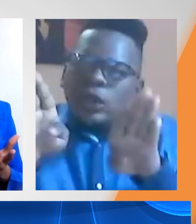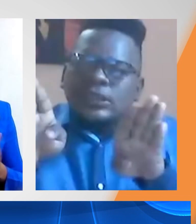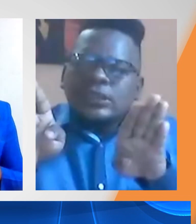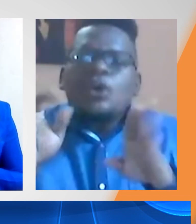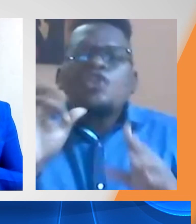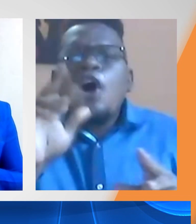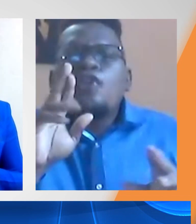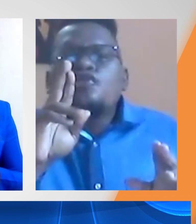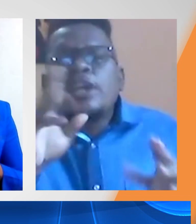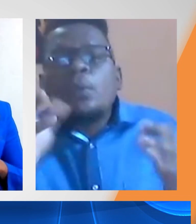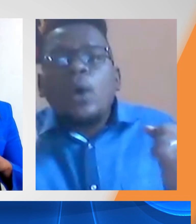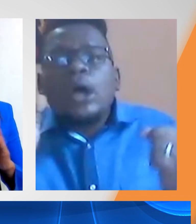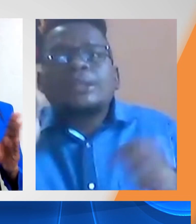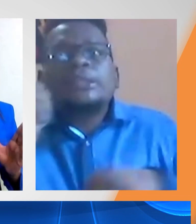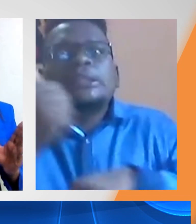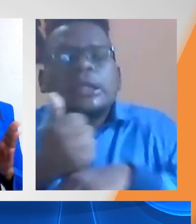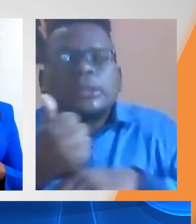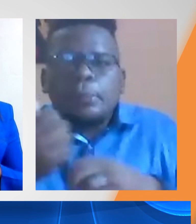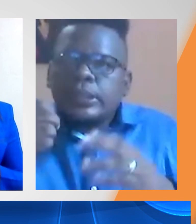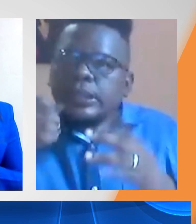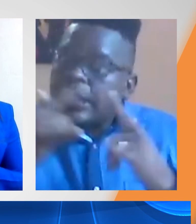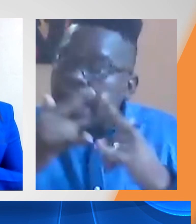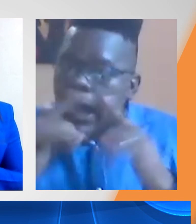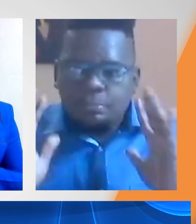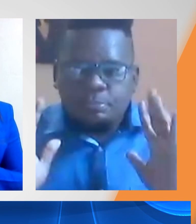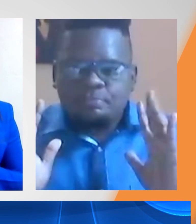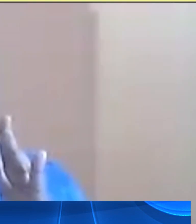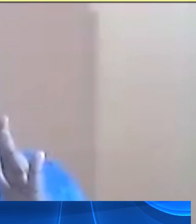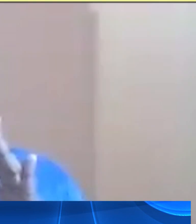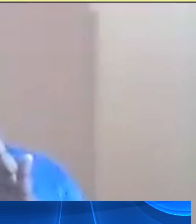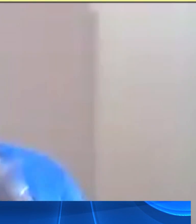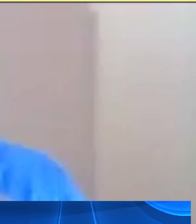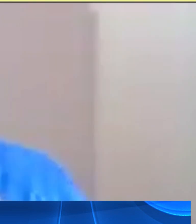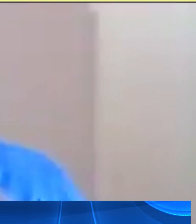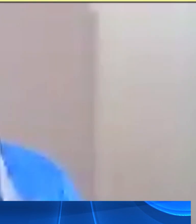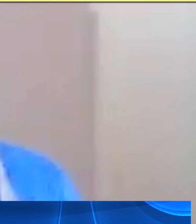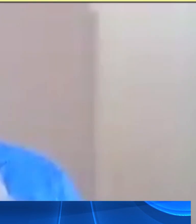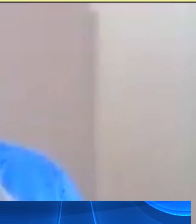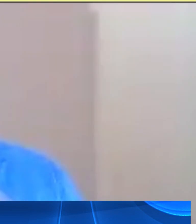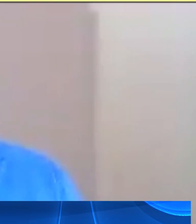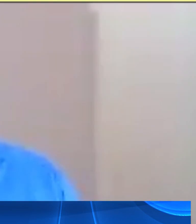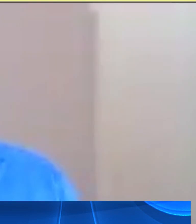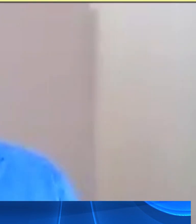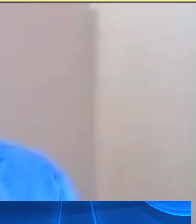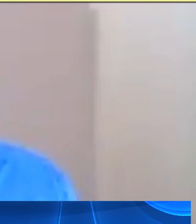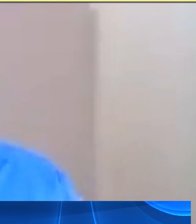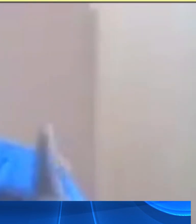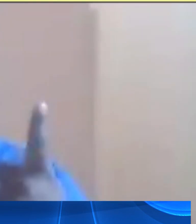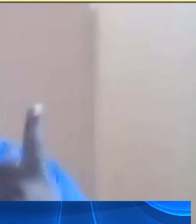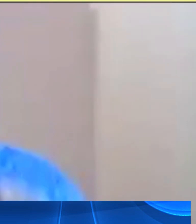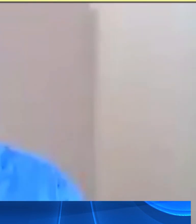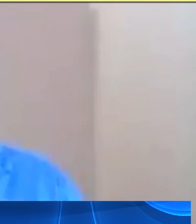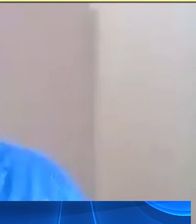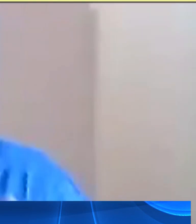due to COVID, we were not really running. You know, we couldn't set up the camp, but